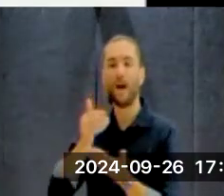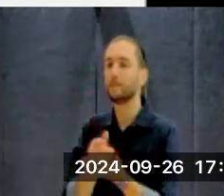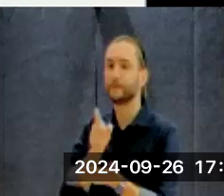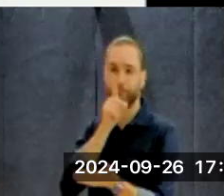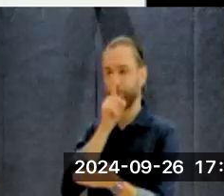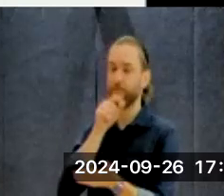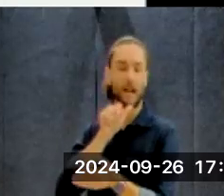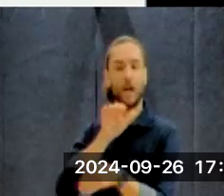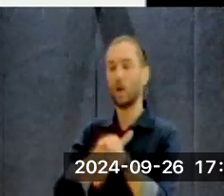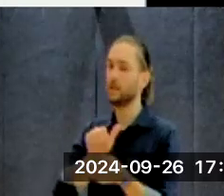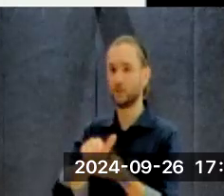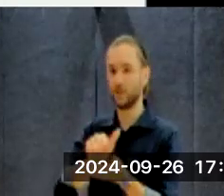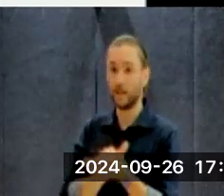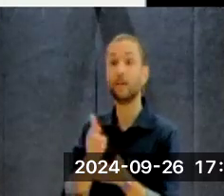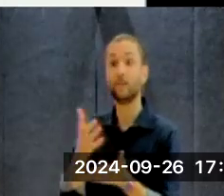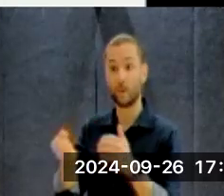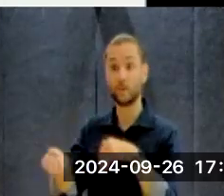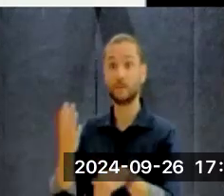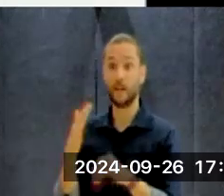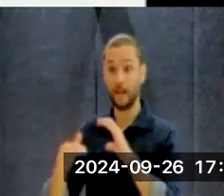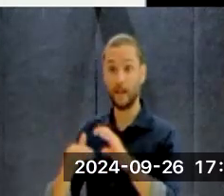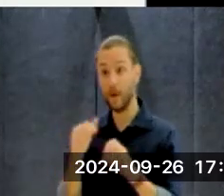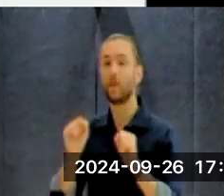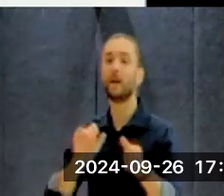a written public comment, email the commission at